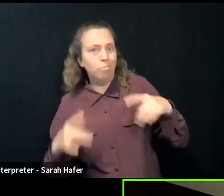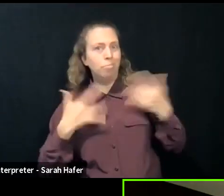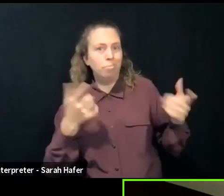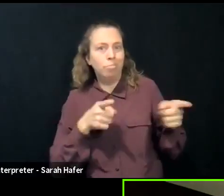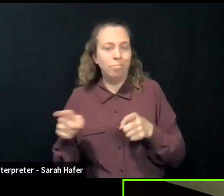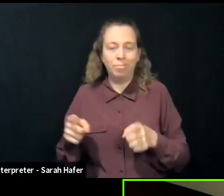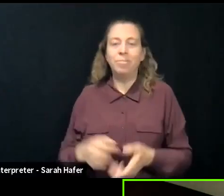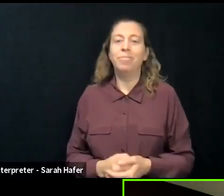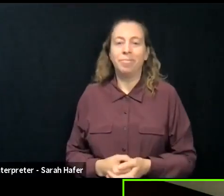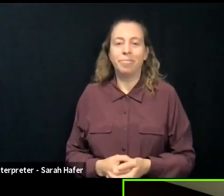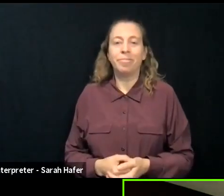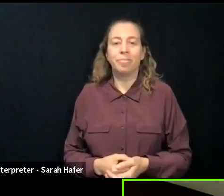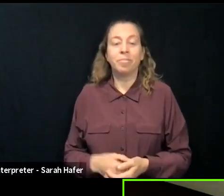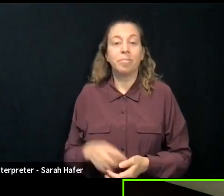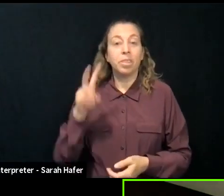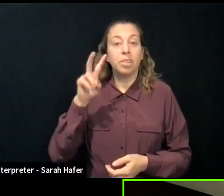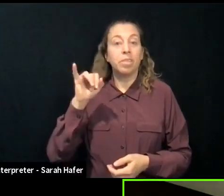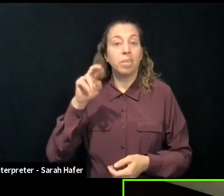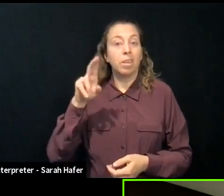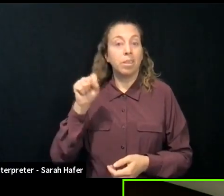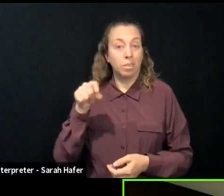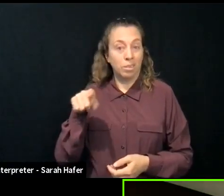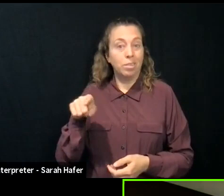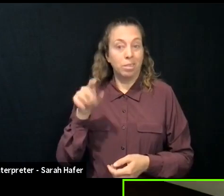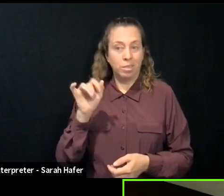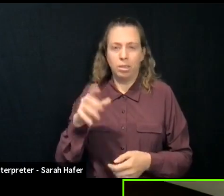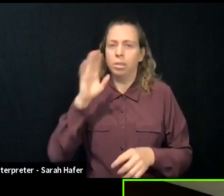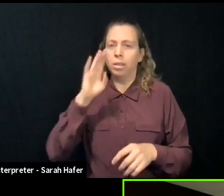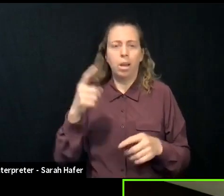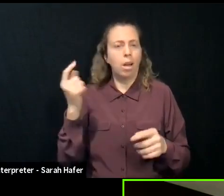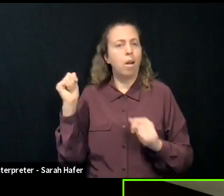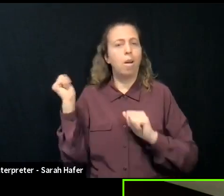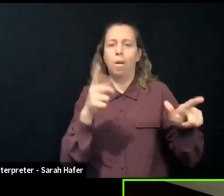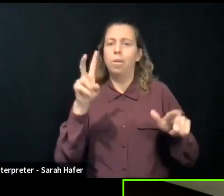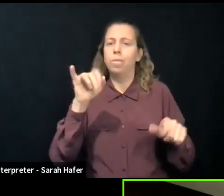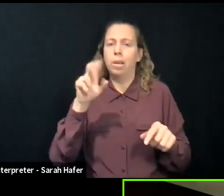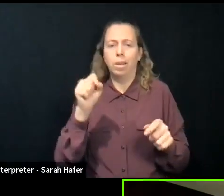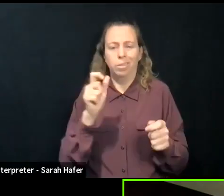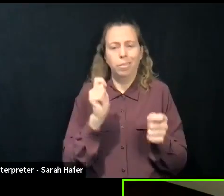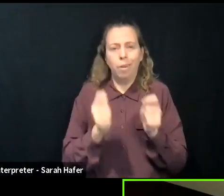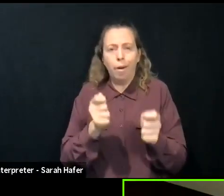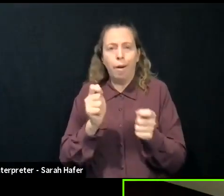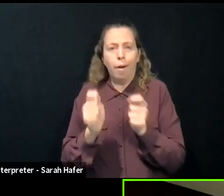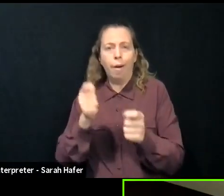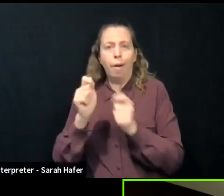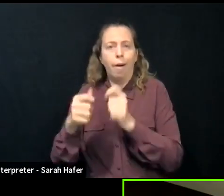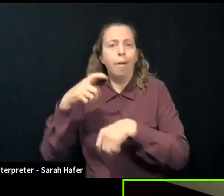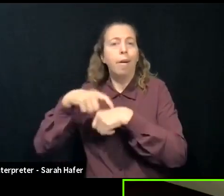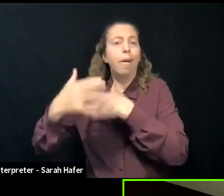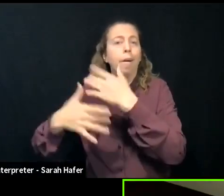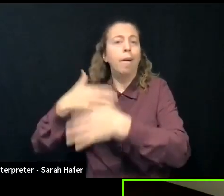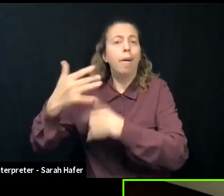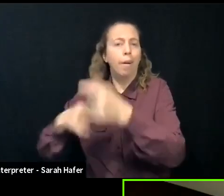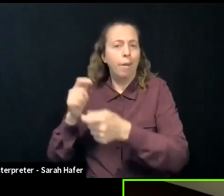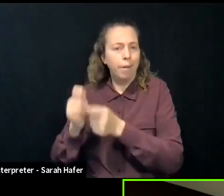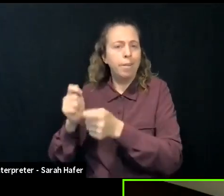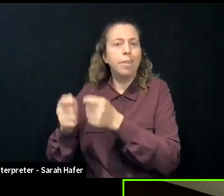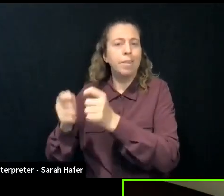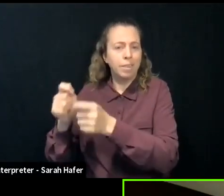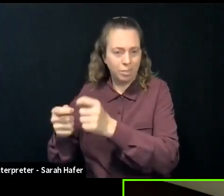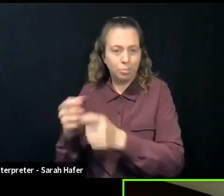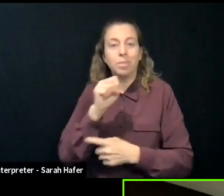and mutations to SARS-CoV-2, the virus which causes COVID-19, have given rise to